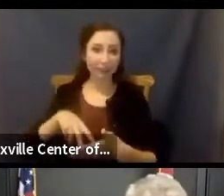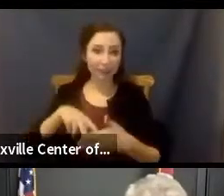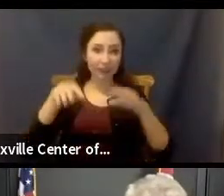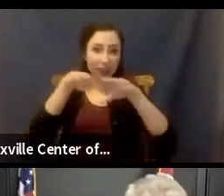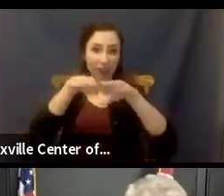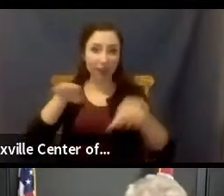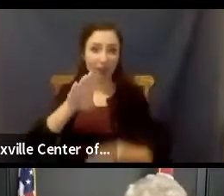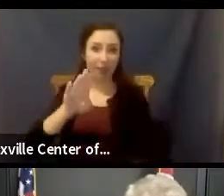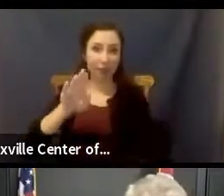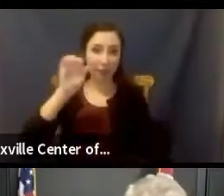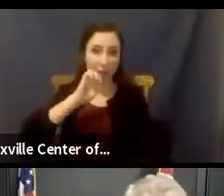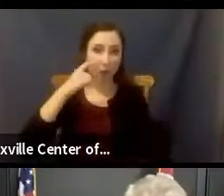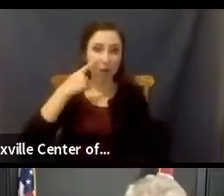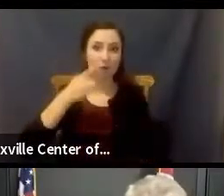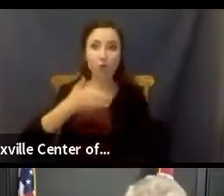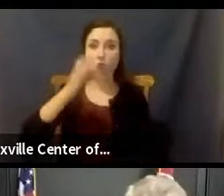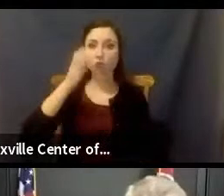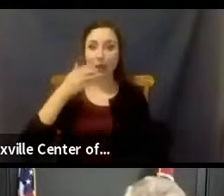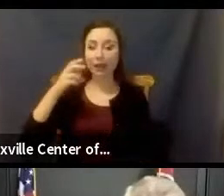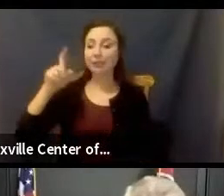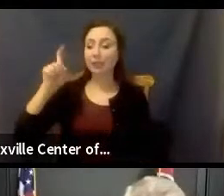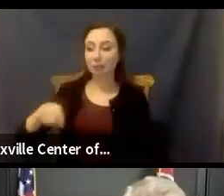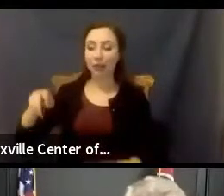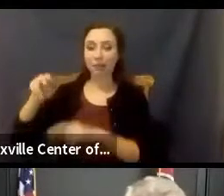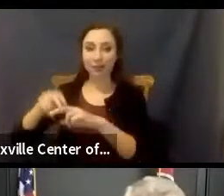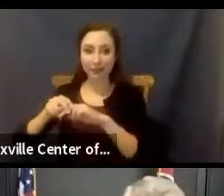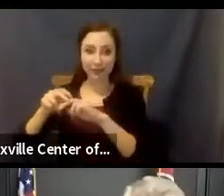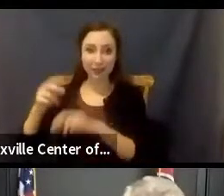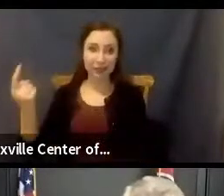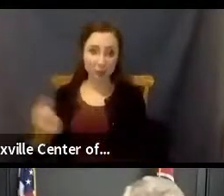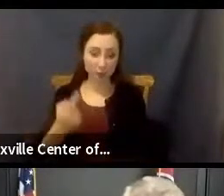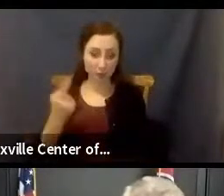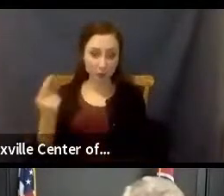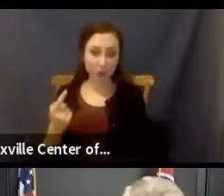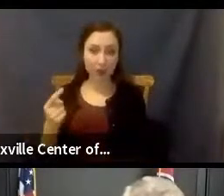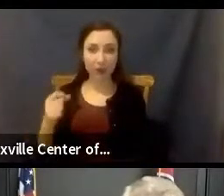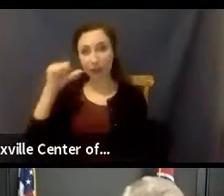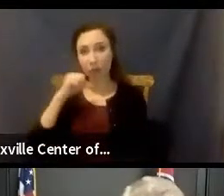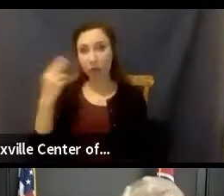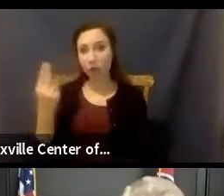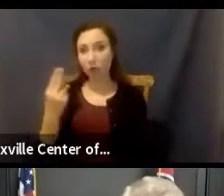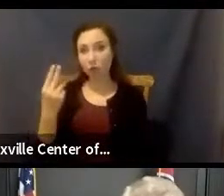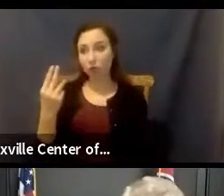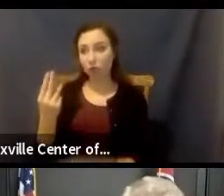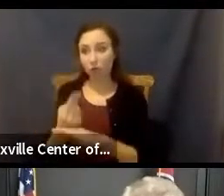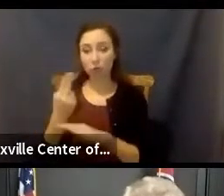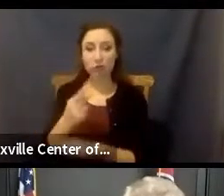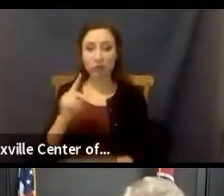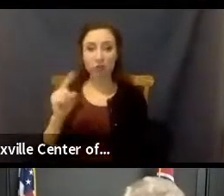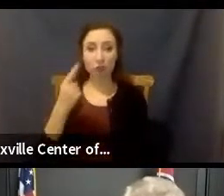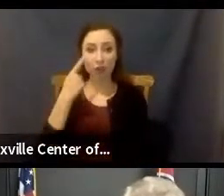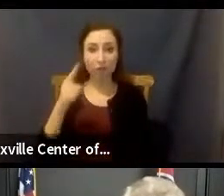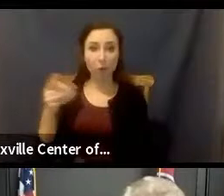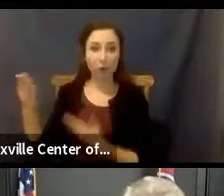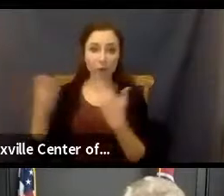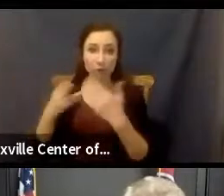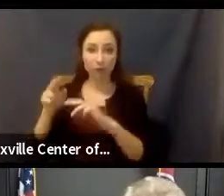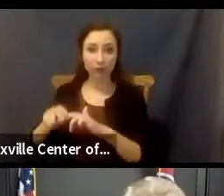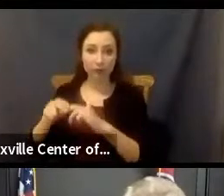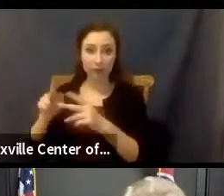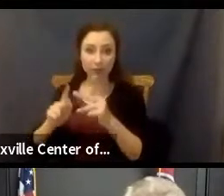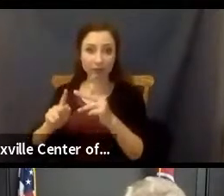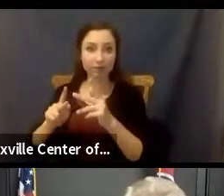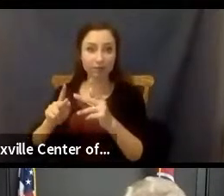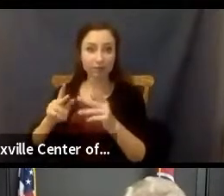stand at the bar to get drinks. They're seated in the bar only, and the bar is used to just serve seated patrons. And